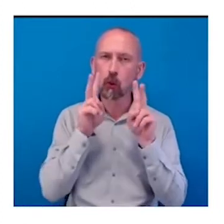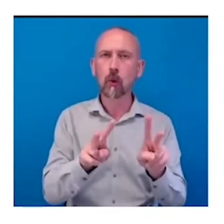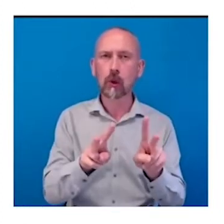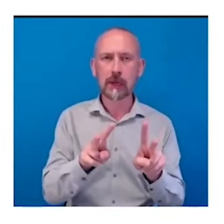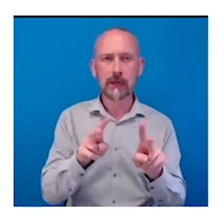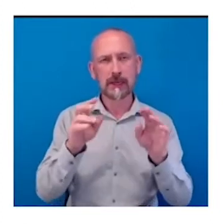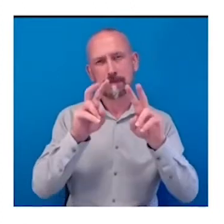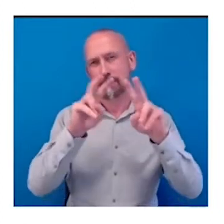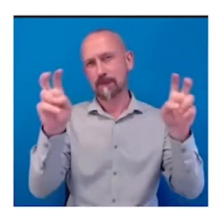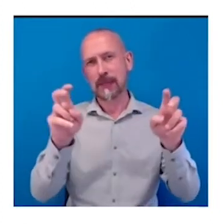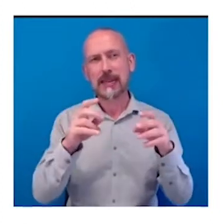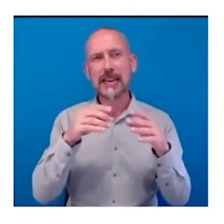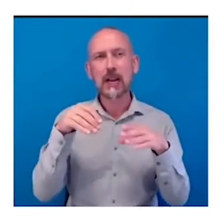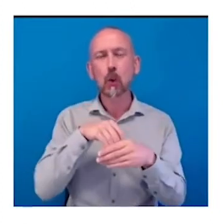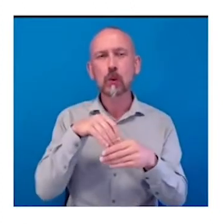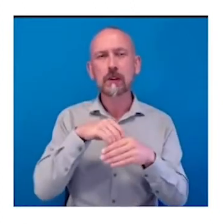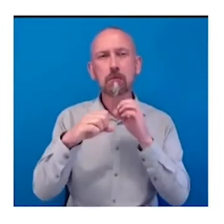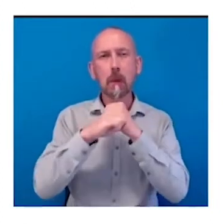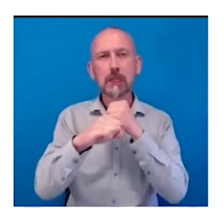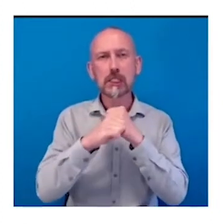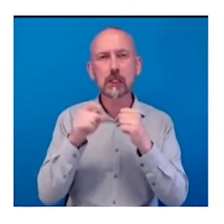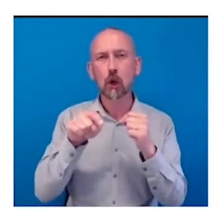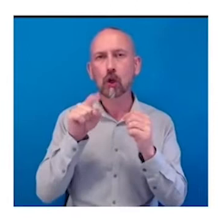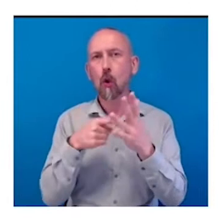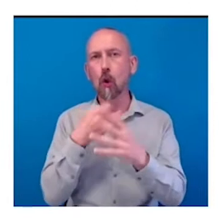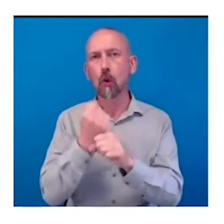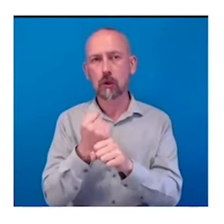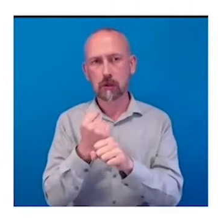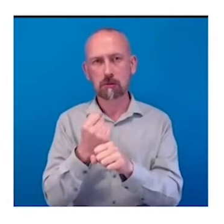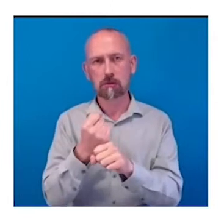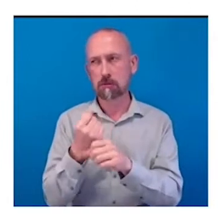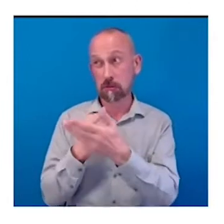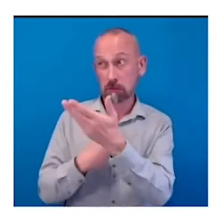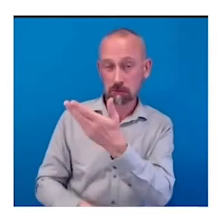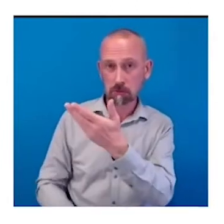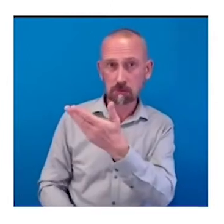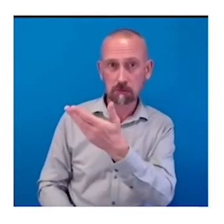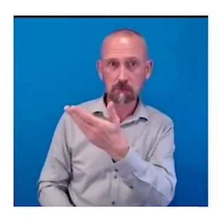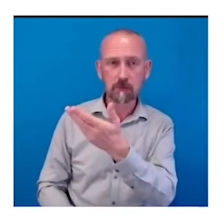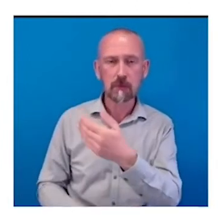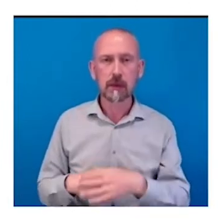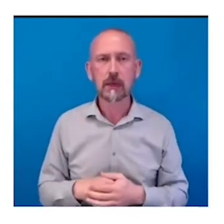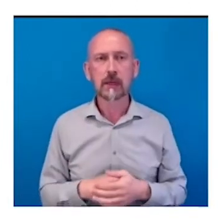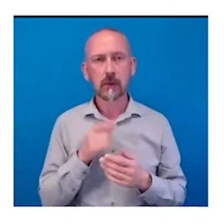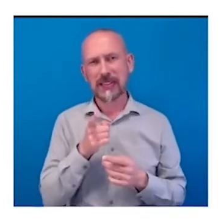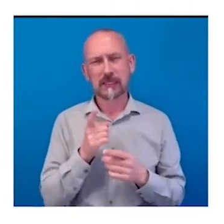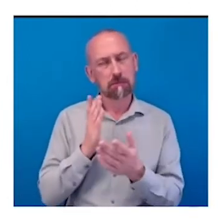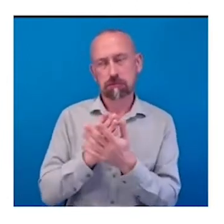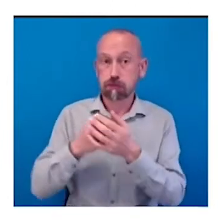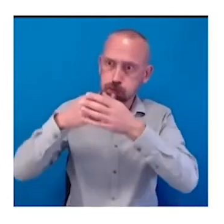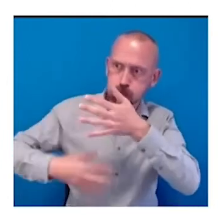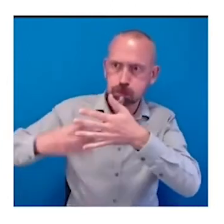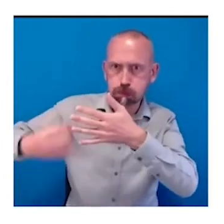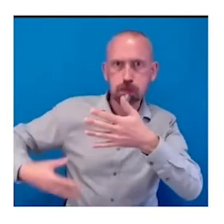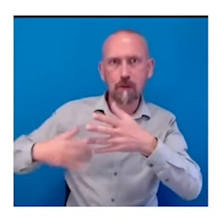inclusivepublishing.org, which is a definitive resource for people from various sectors, including publishing, the developers of reading apps,